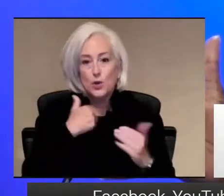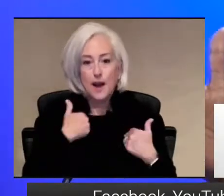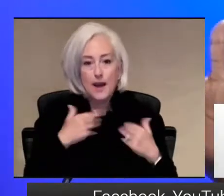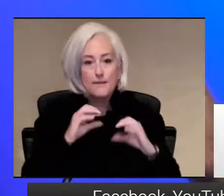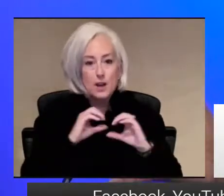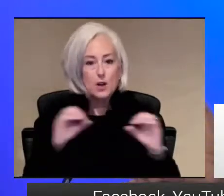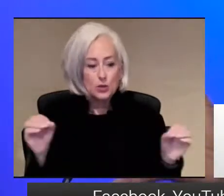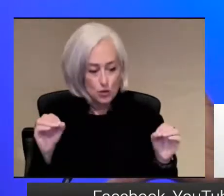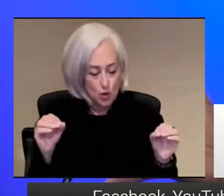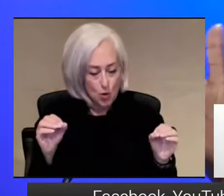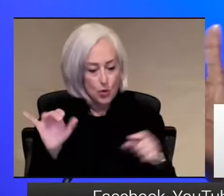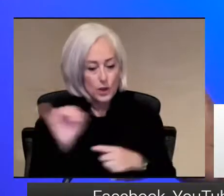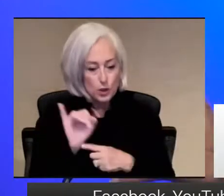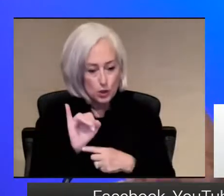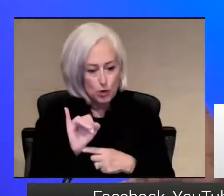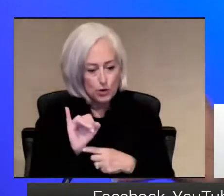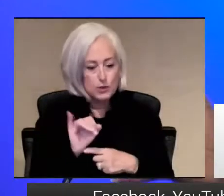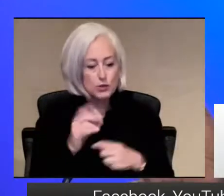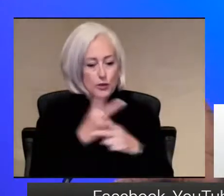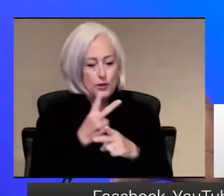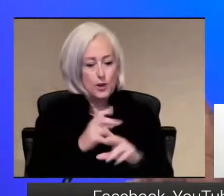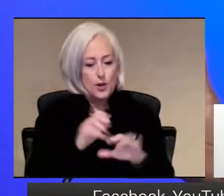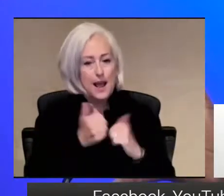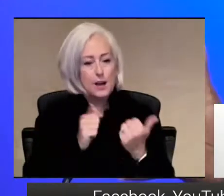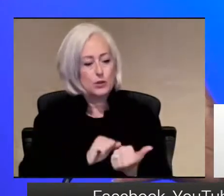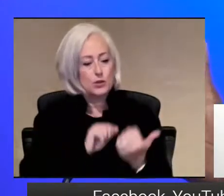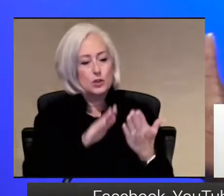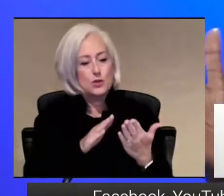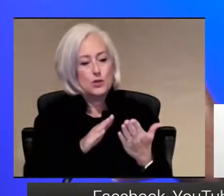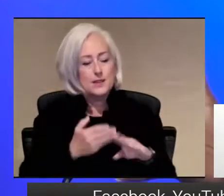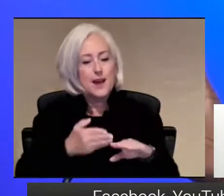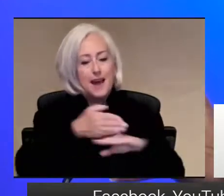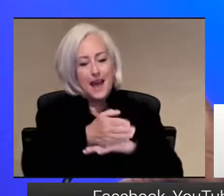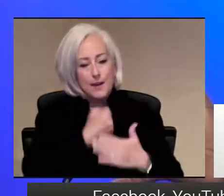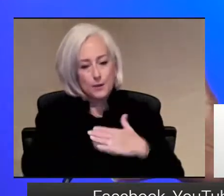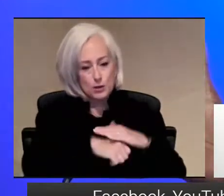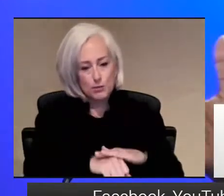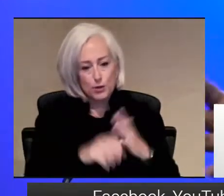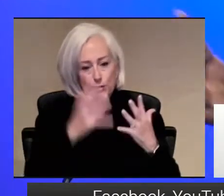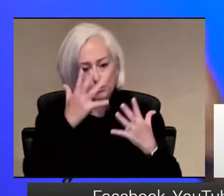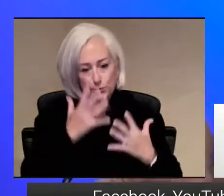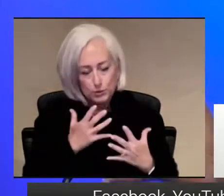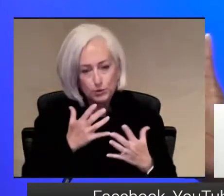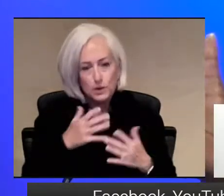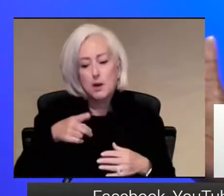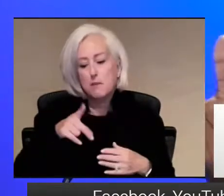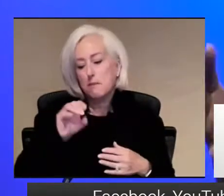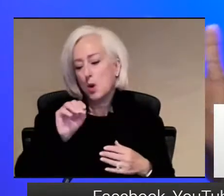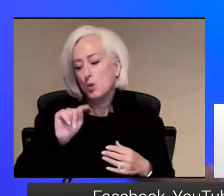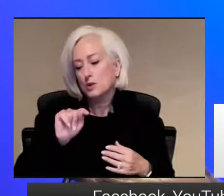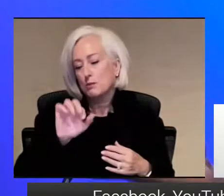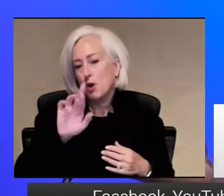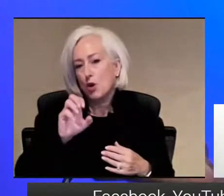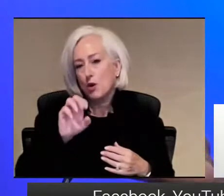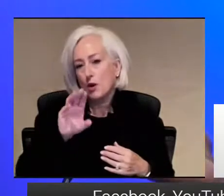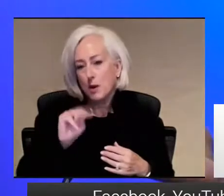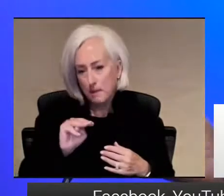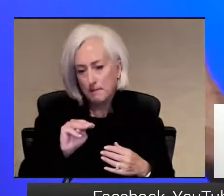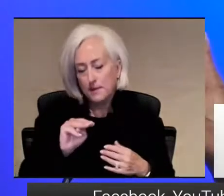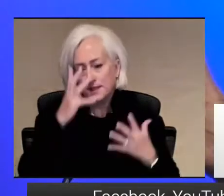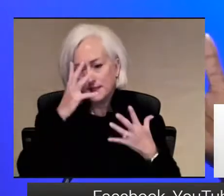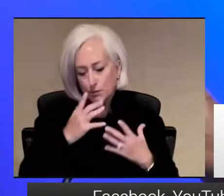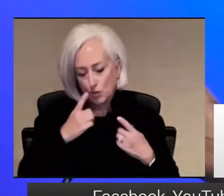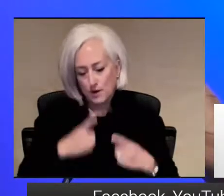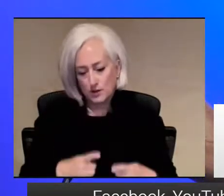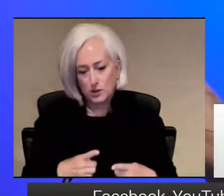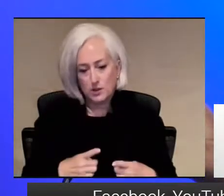postpartum depression. There's no health insurance to really look at how do we address those outcomes that happen during the postpartum period, right?